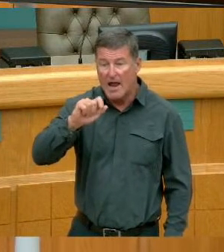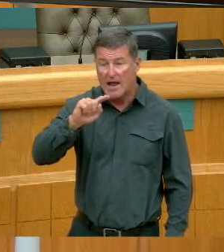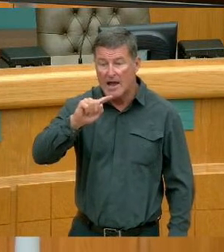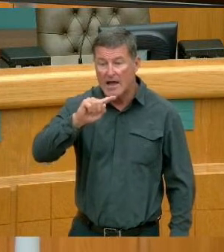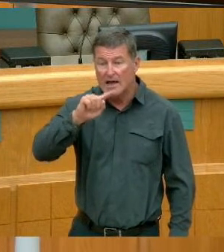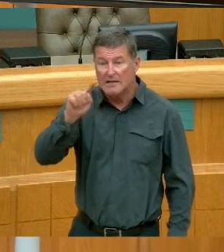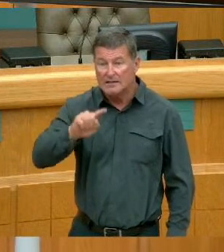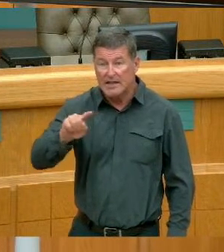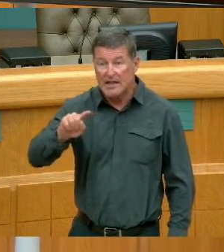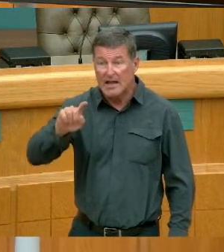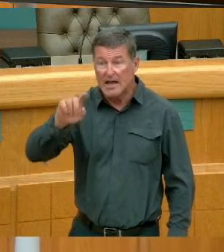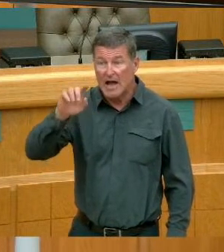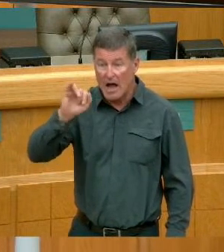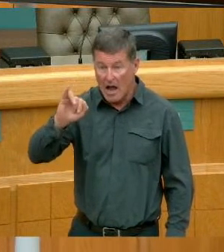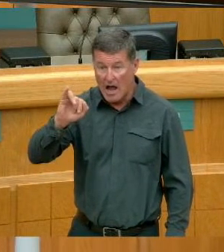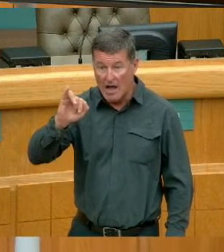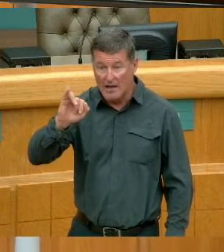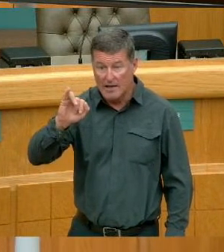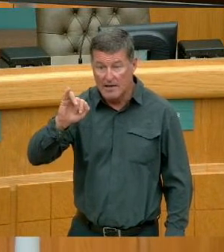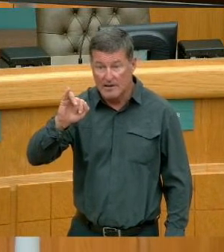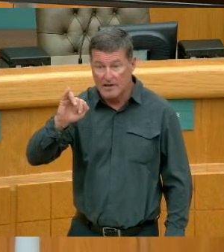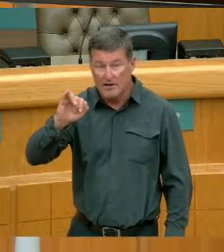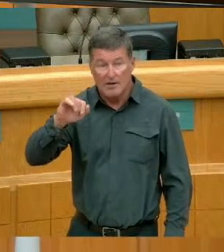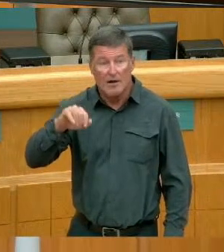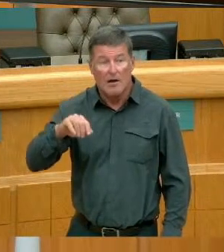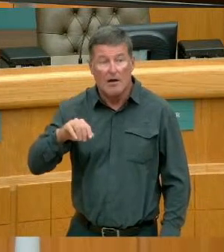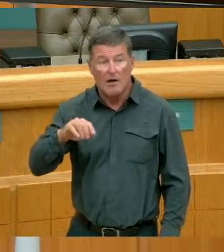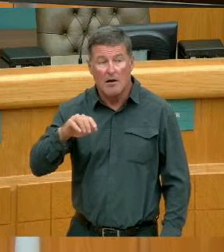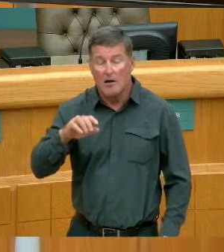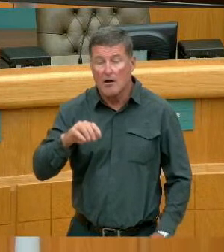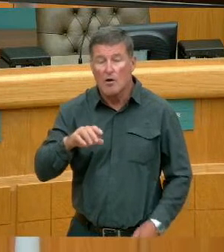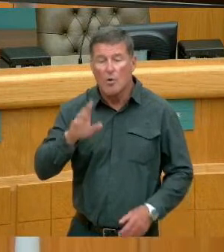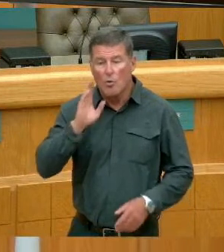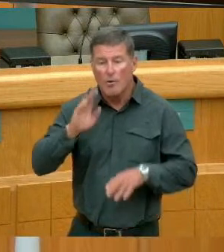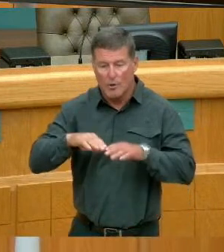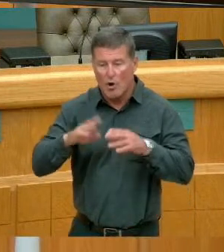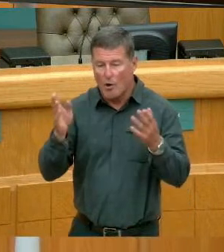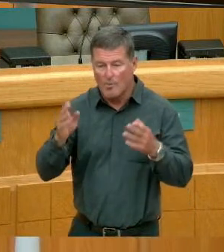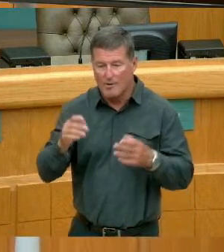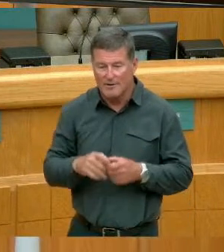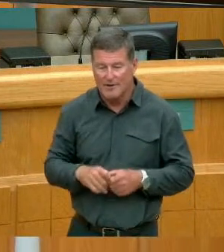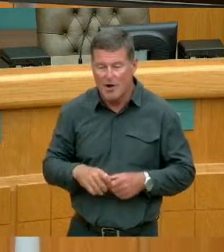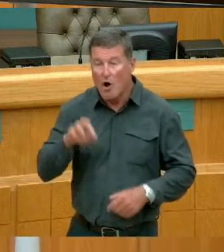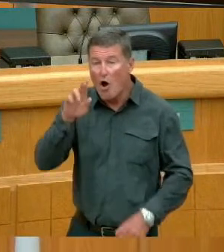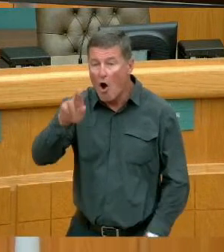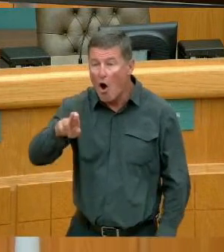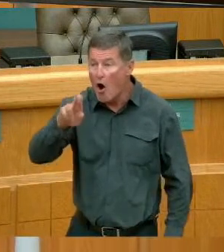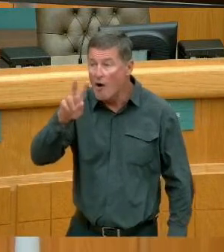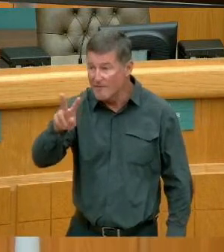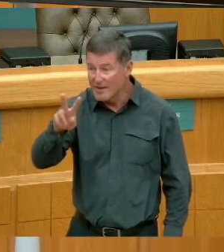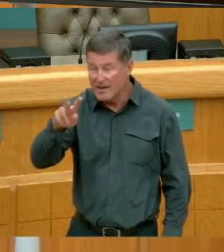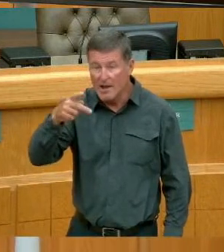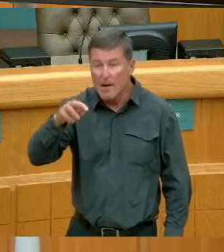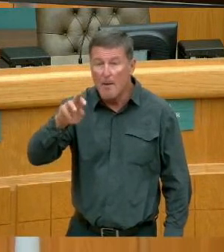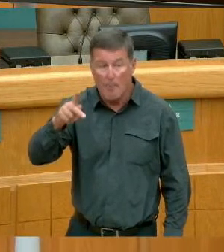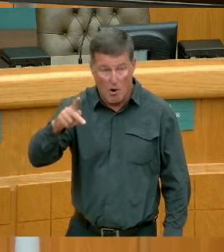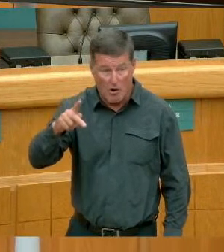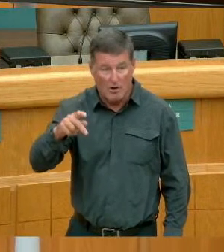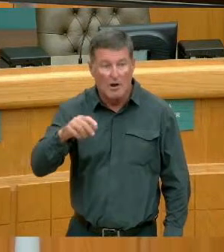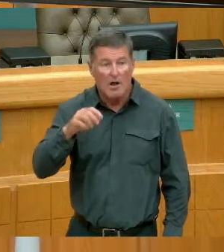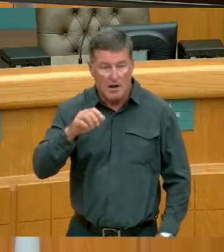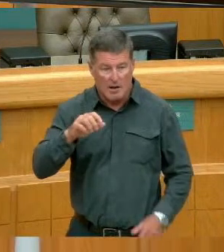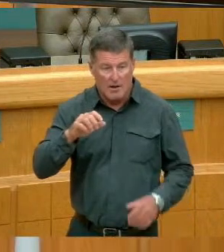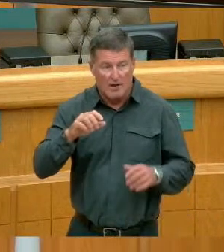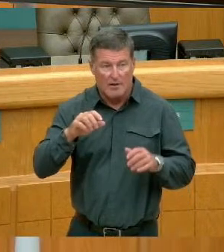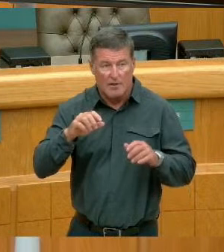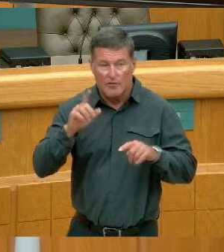remain open. There will be no vehicular access for their trucks to leave the RV park to go onto the beach, but they will be able to walk